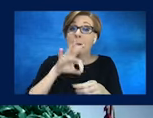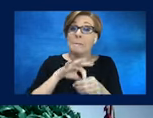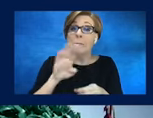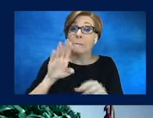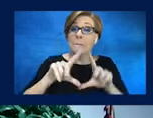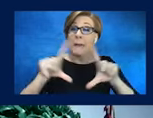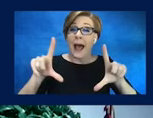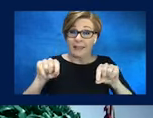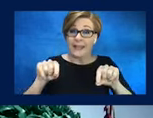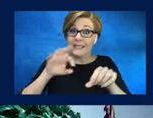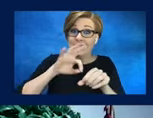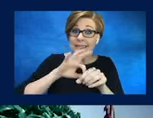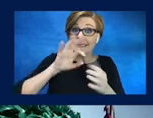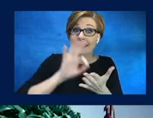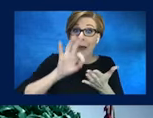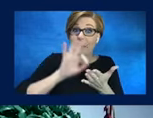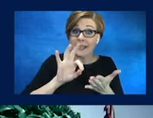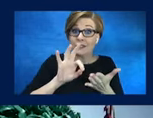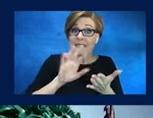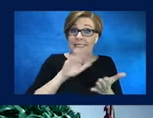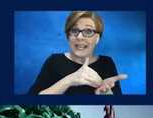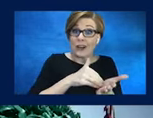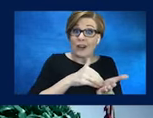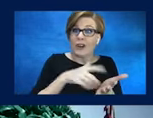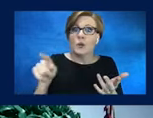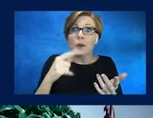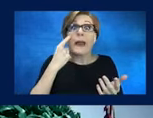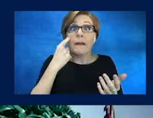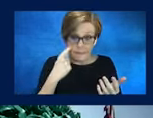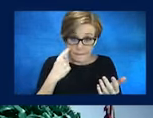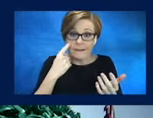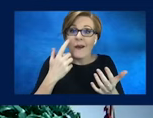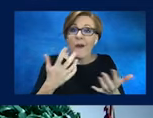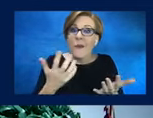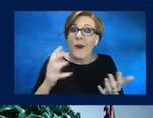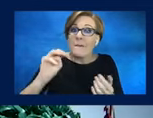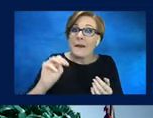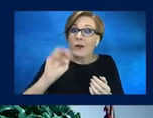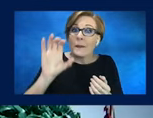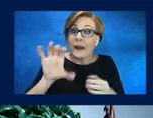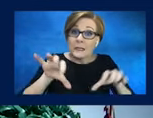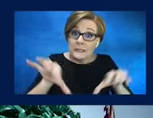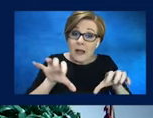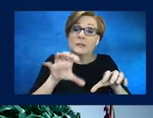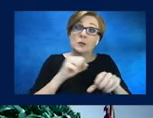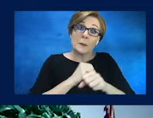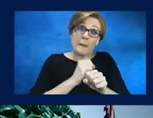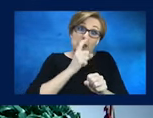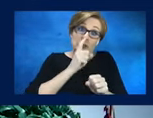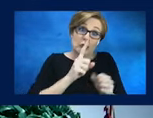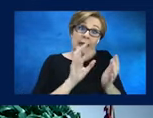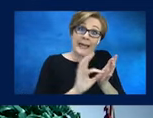you can see for yourself how Maricopa County conducts elections safely, accurately, and